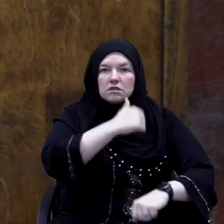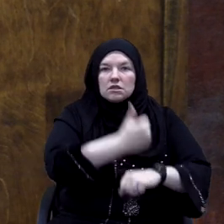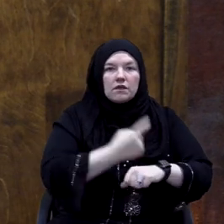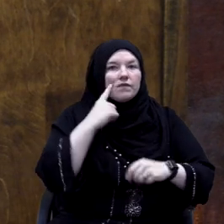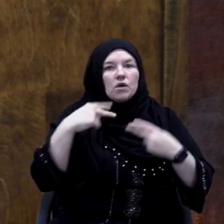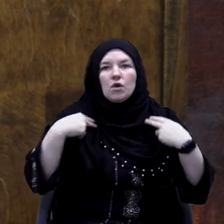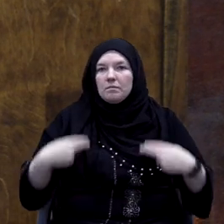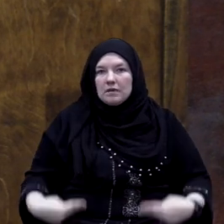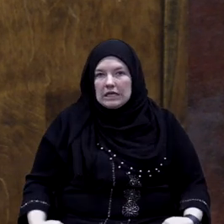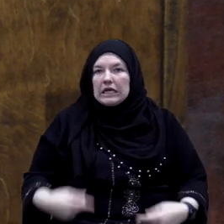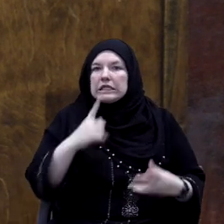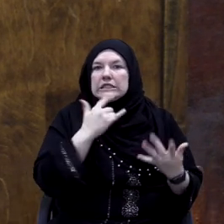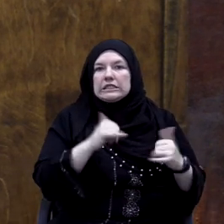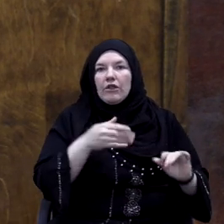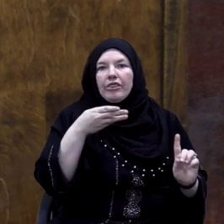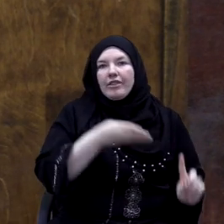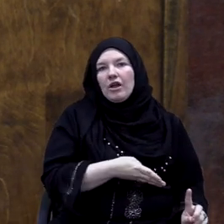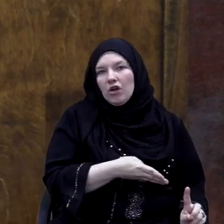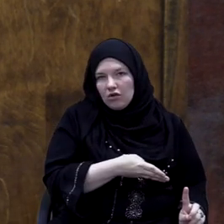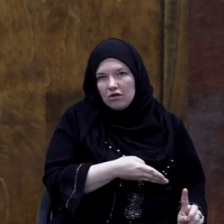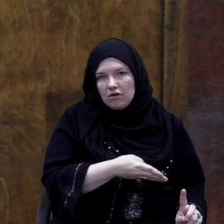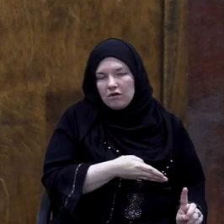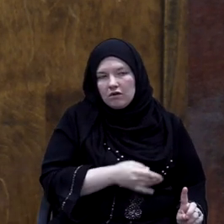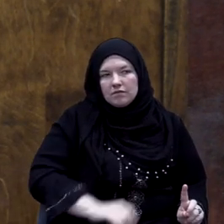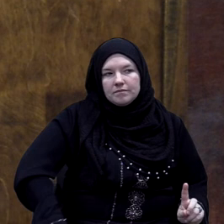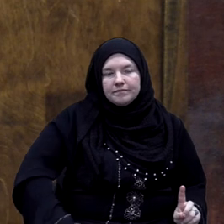humanity are still there.